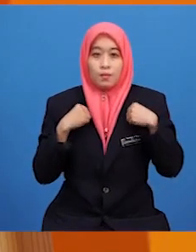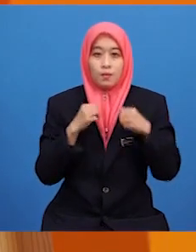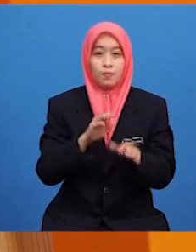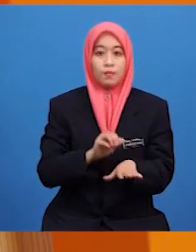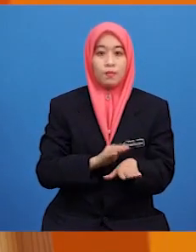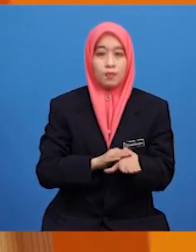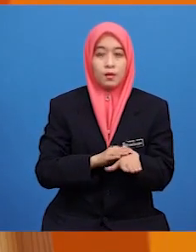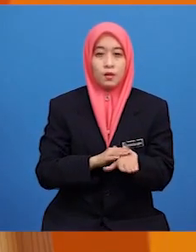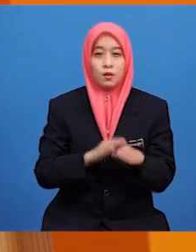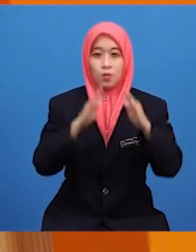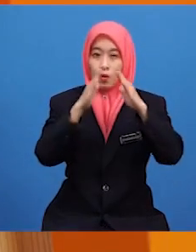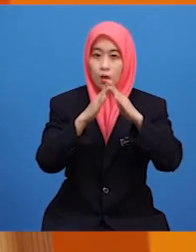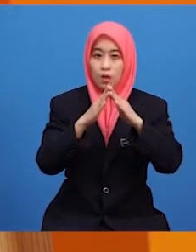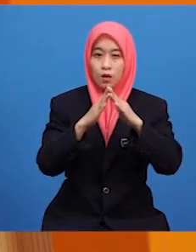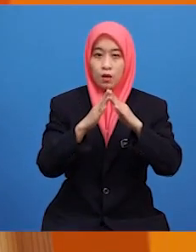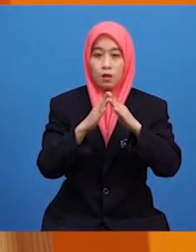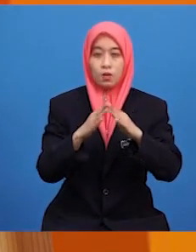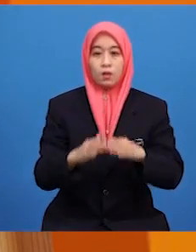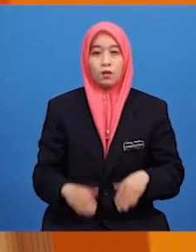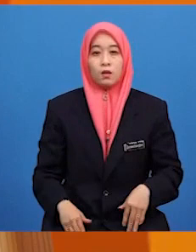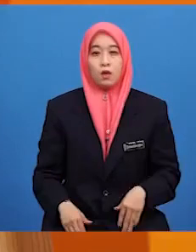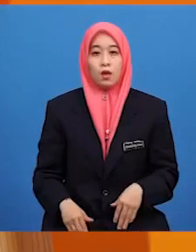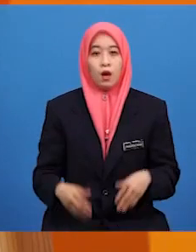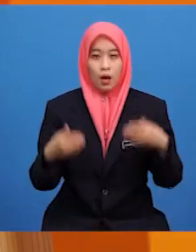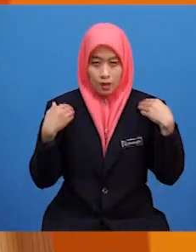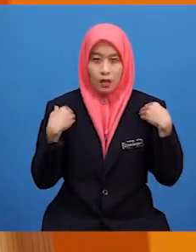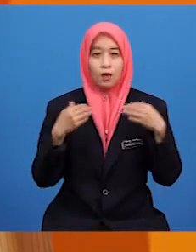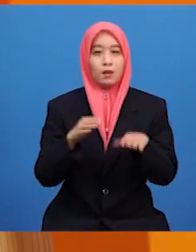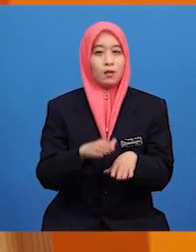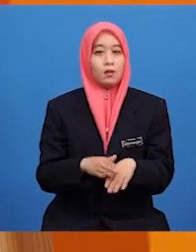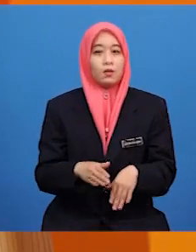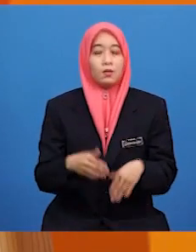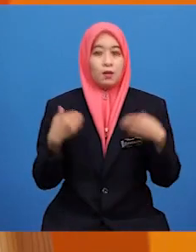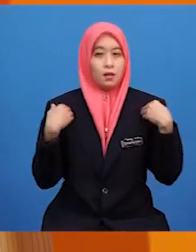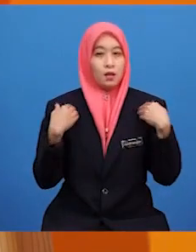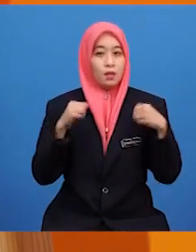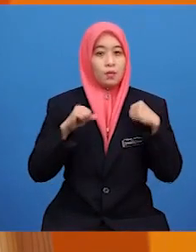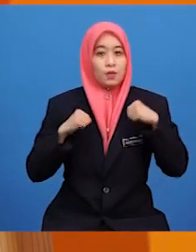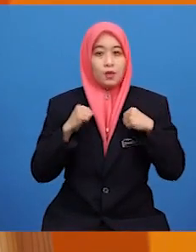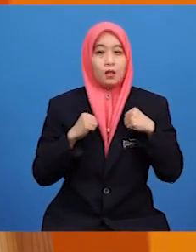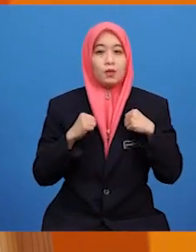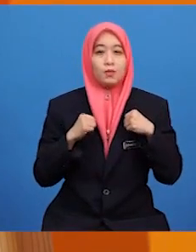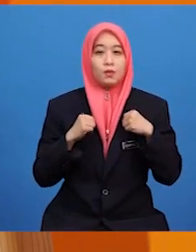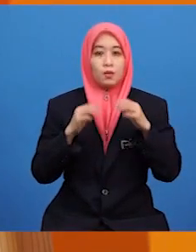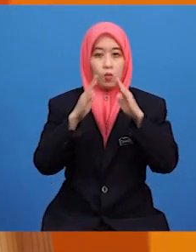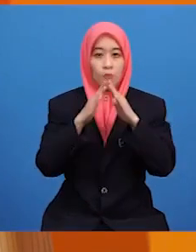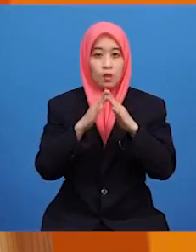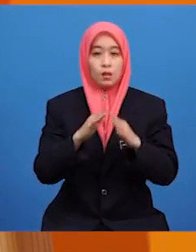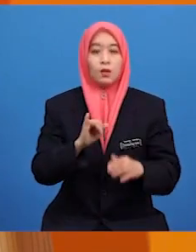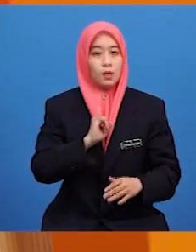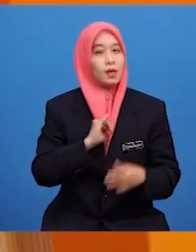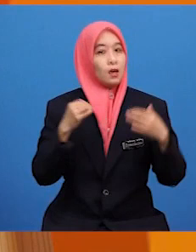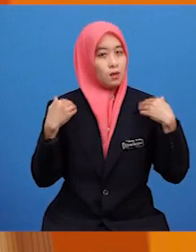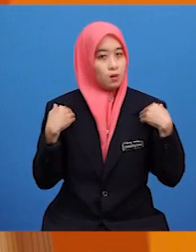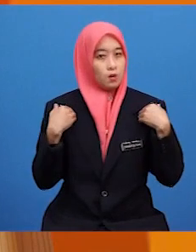What do you have at home? Do you have any pets at home? Well, I do, and I love